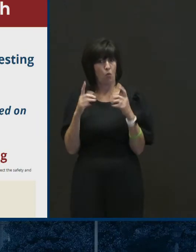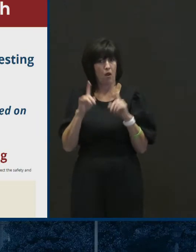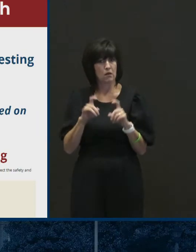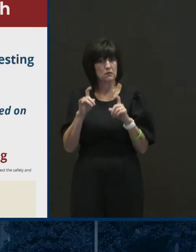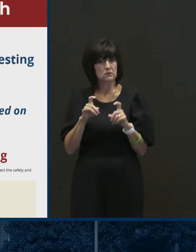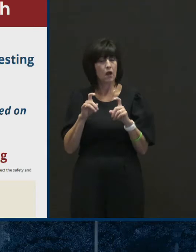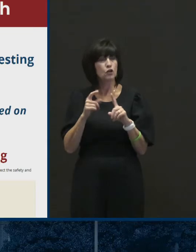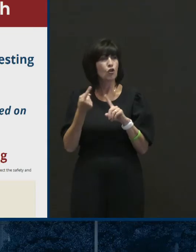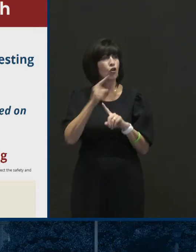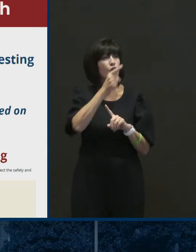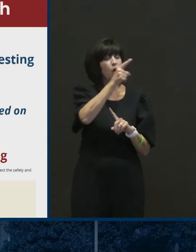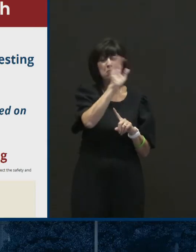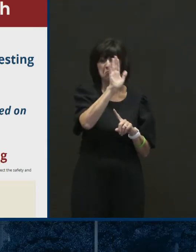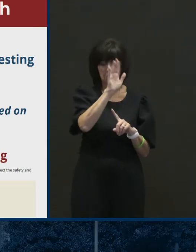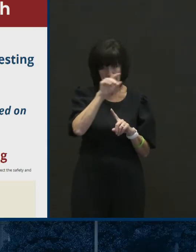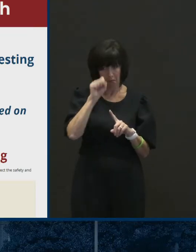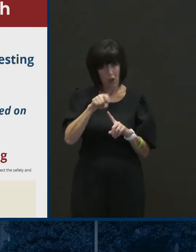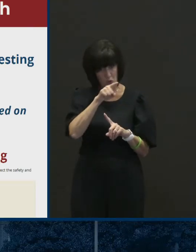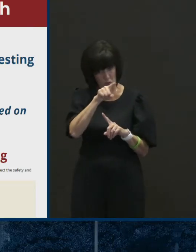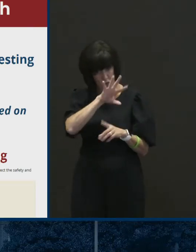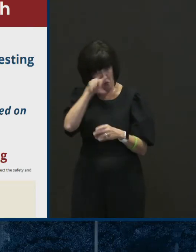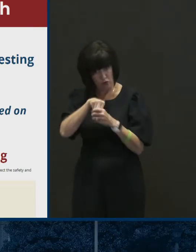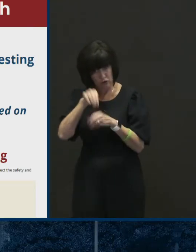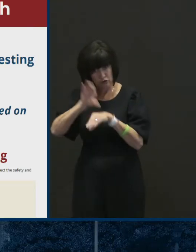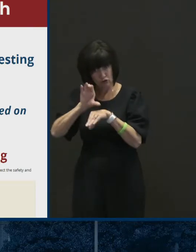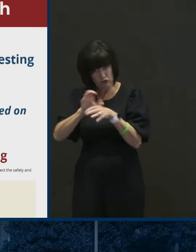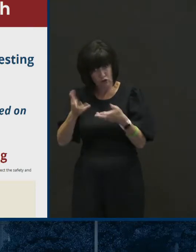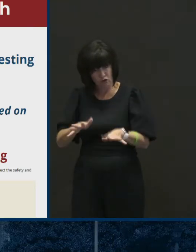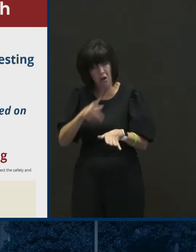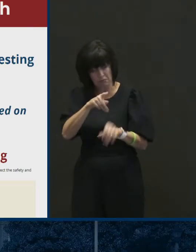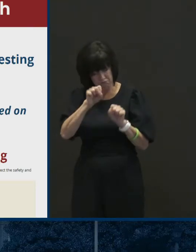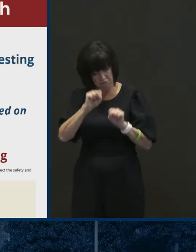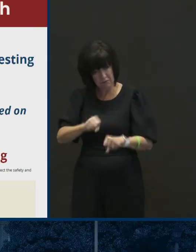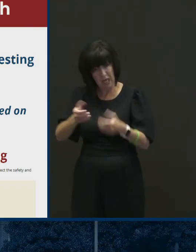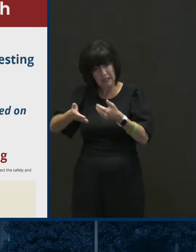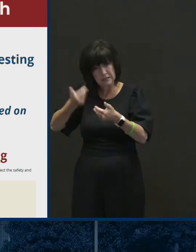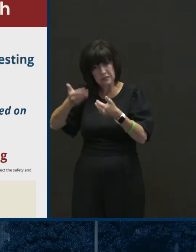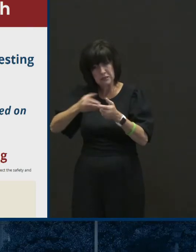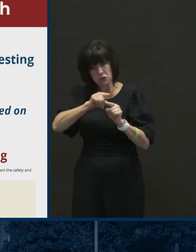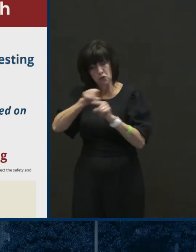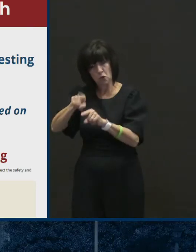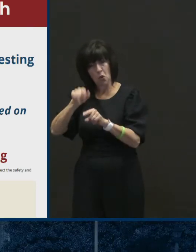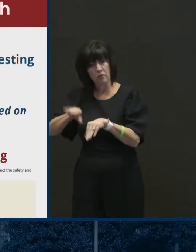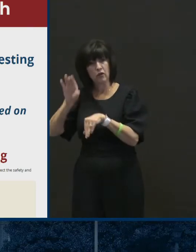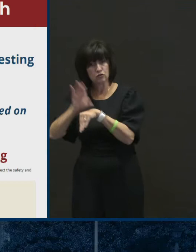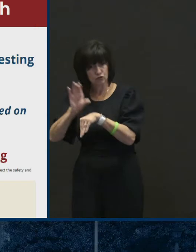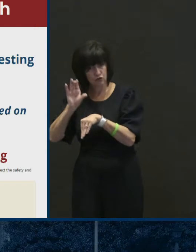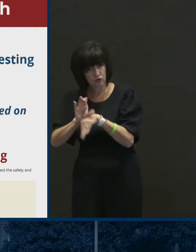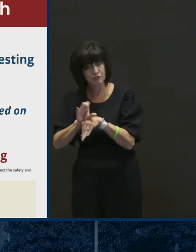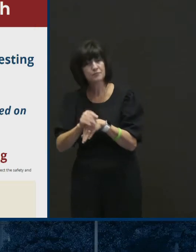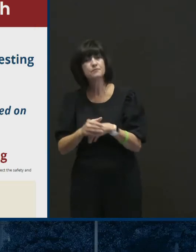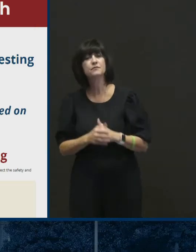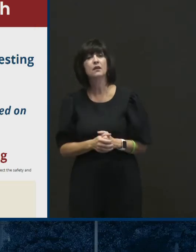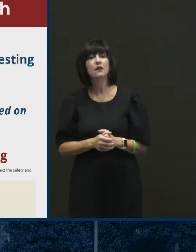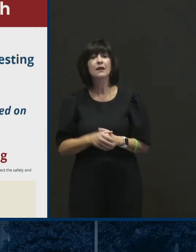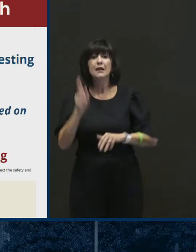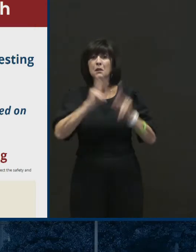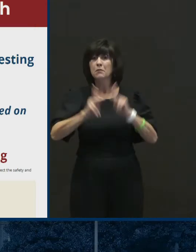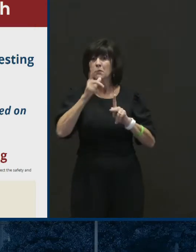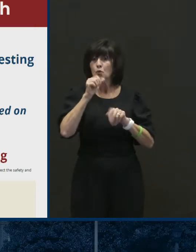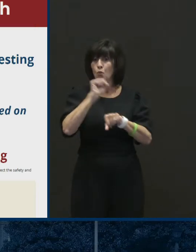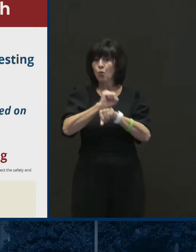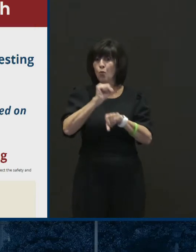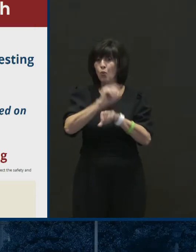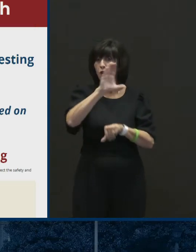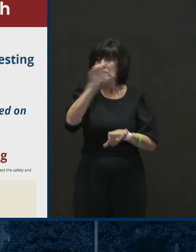want to make sure that employers and employees know how often they should be tested and how